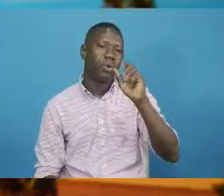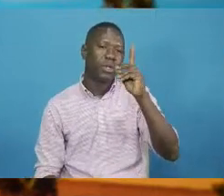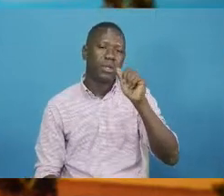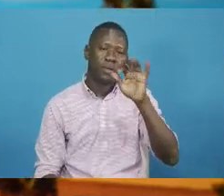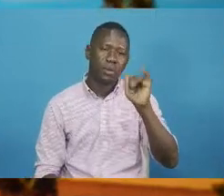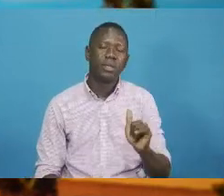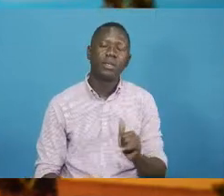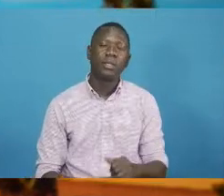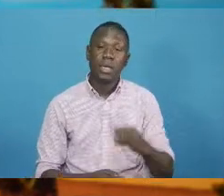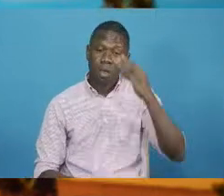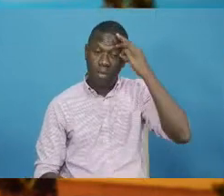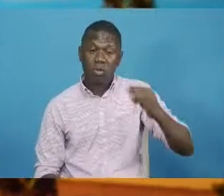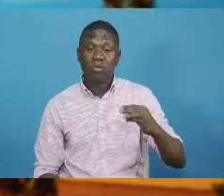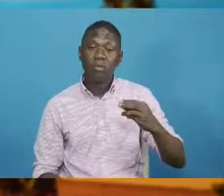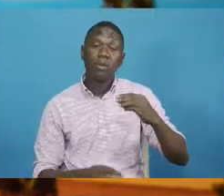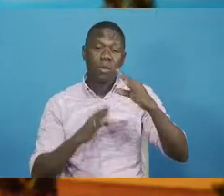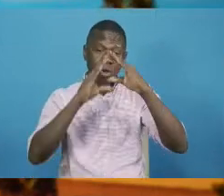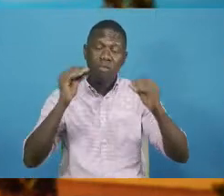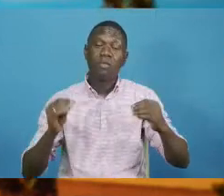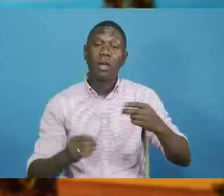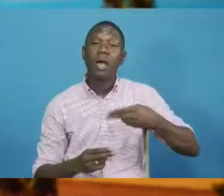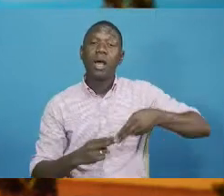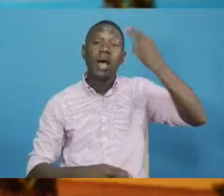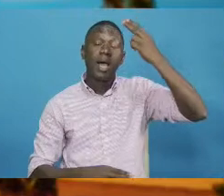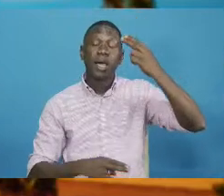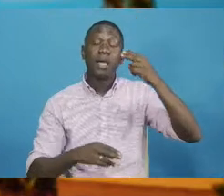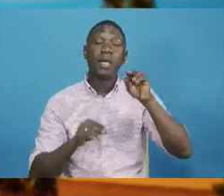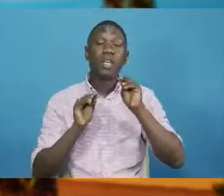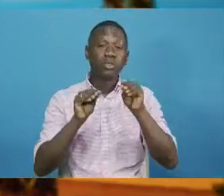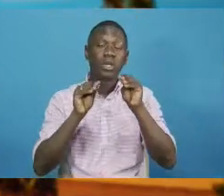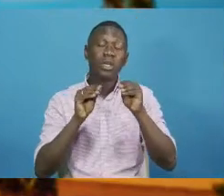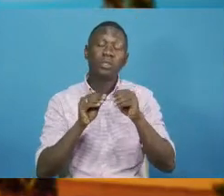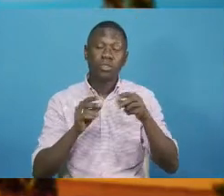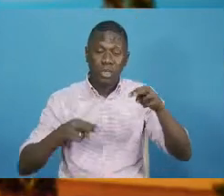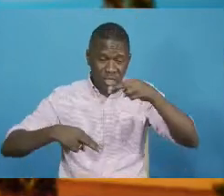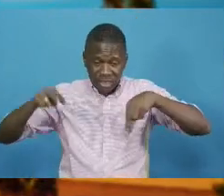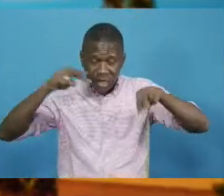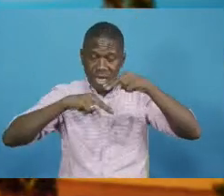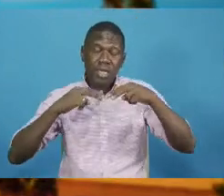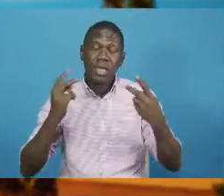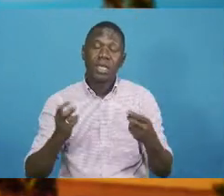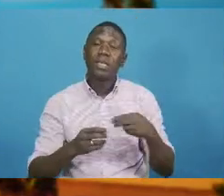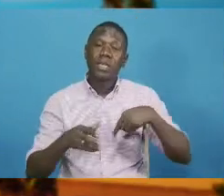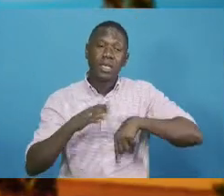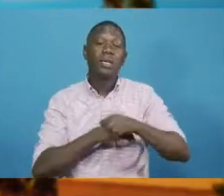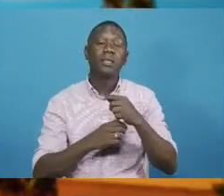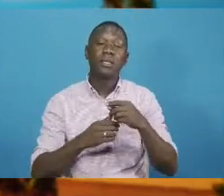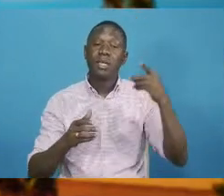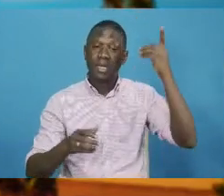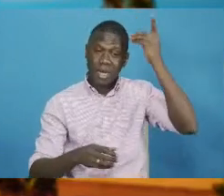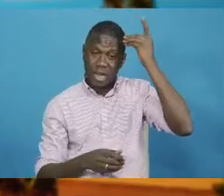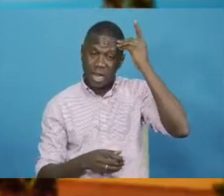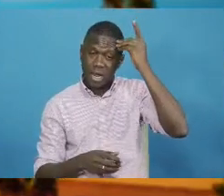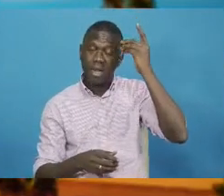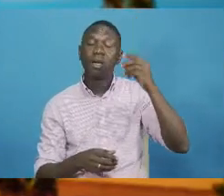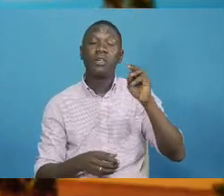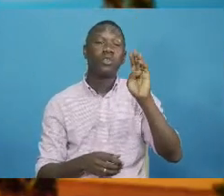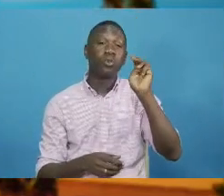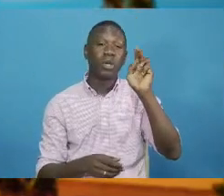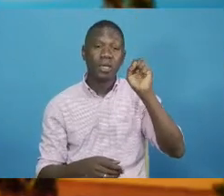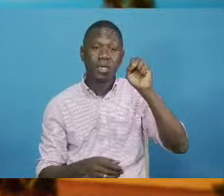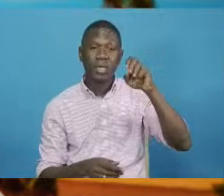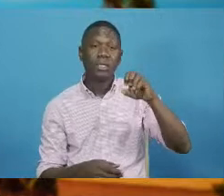Education, Research, Science and Technology, in collaboration with the UNESCO Dakar office on Wednesday, validated the National Technical and